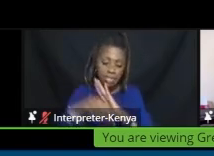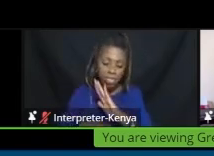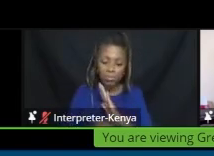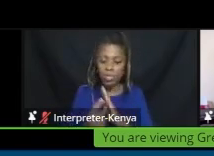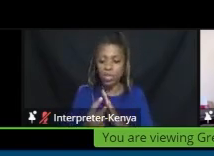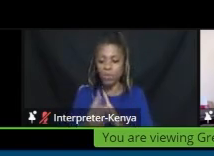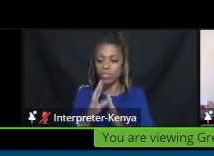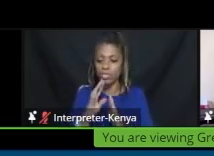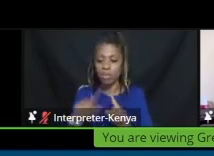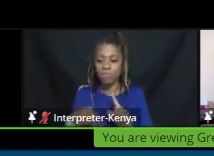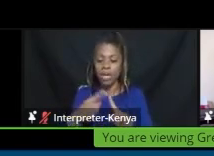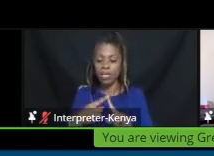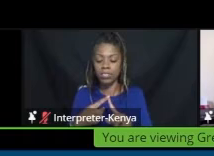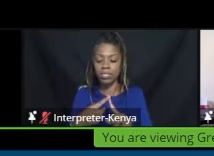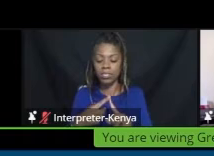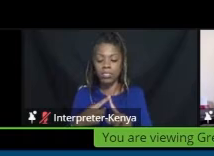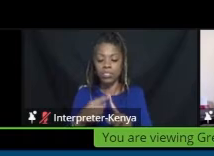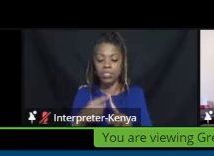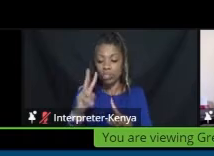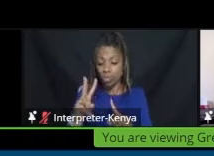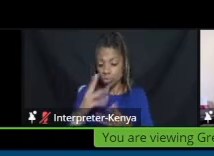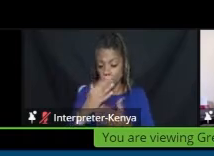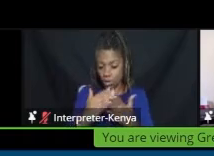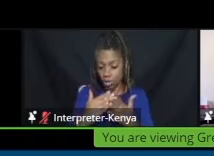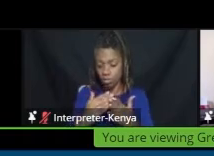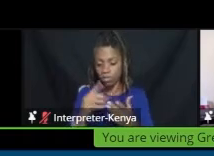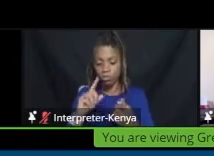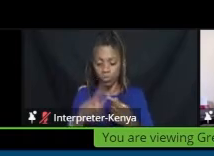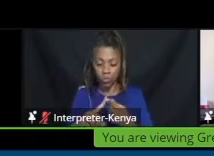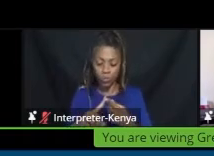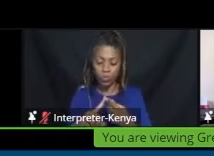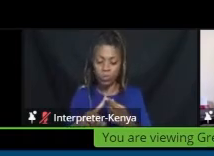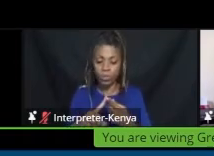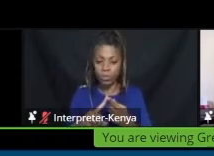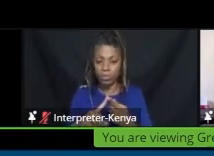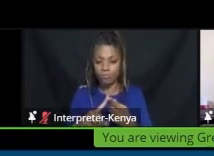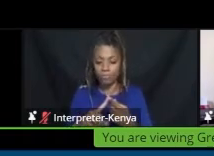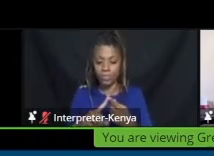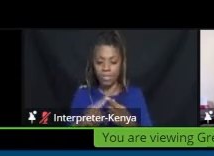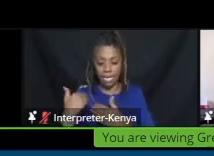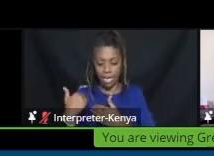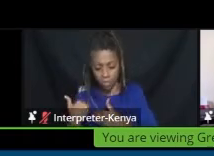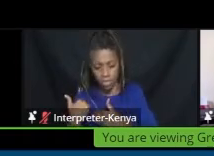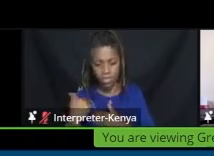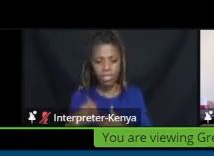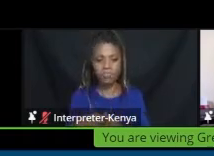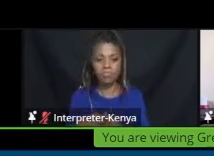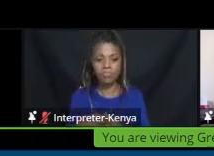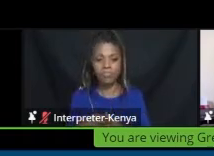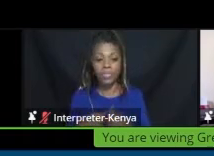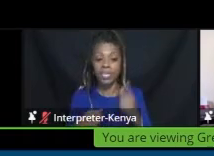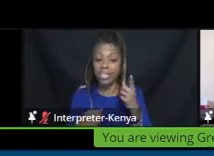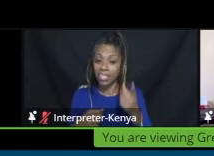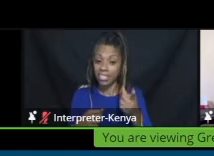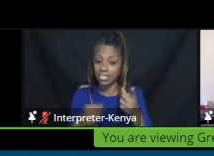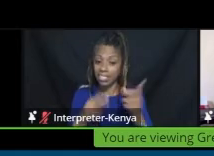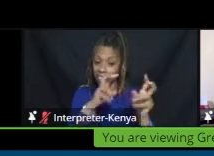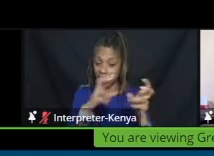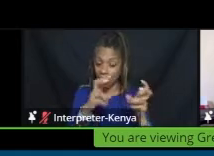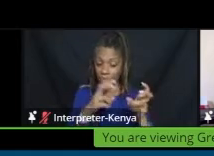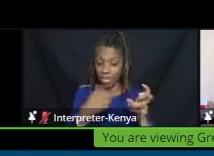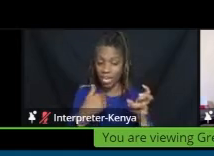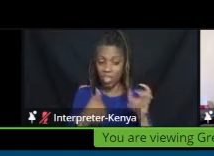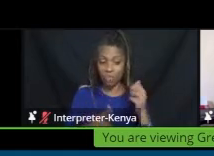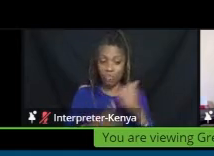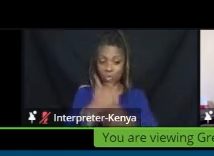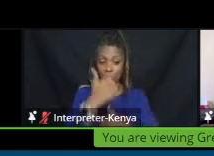of assessment and accountability. And this week, this is actually the one that had the most votes, our very first